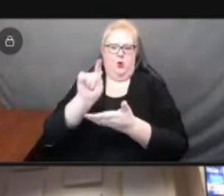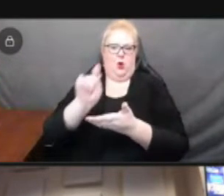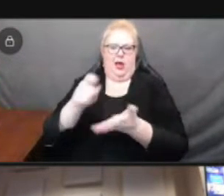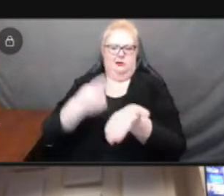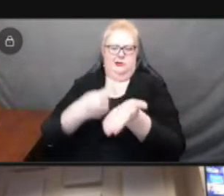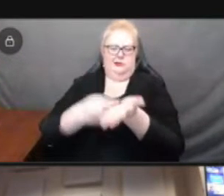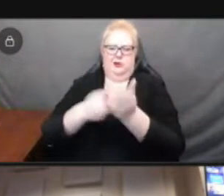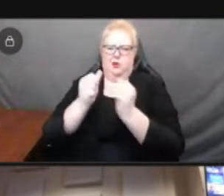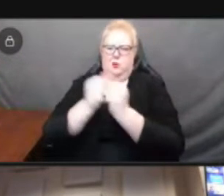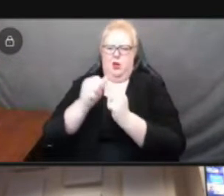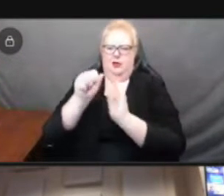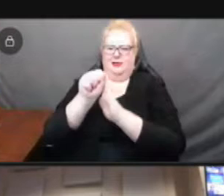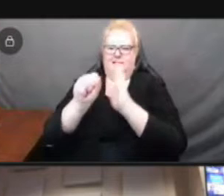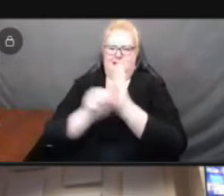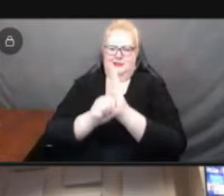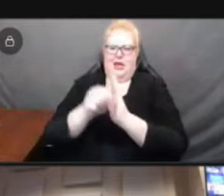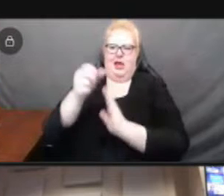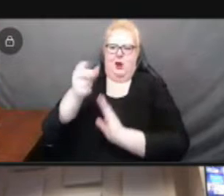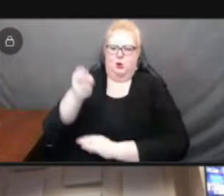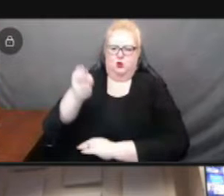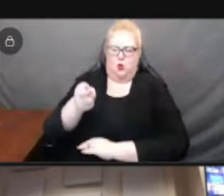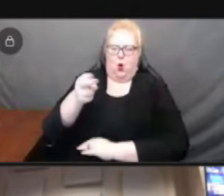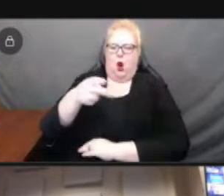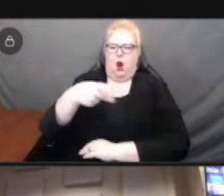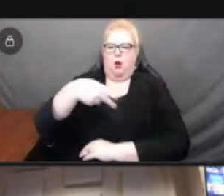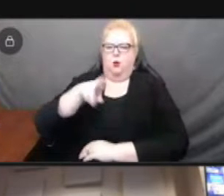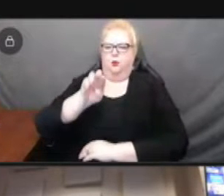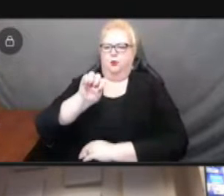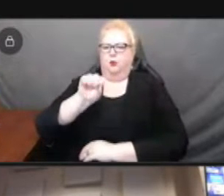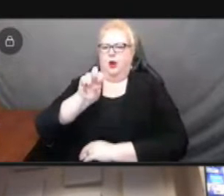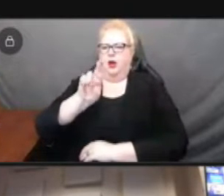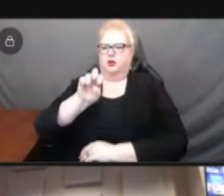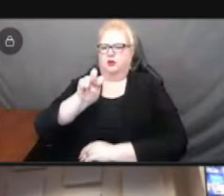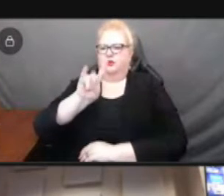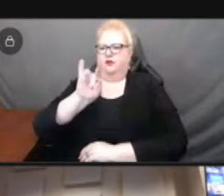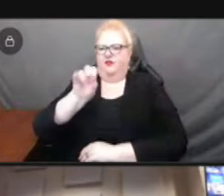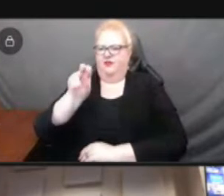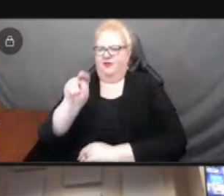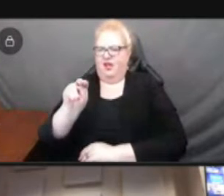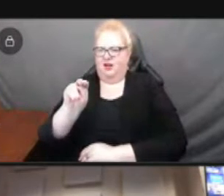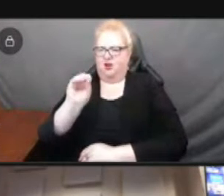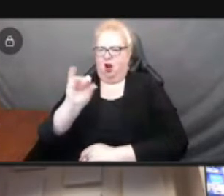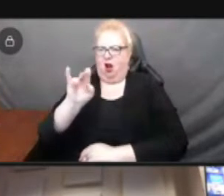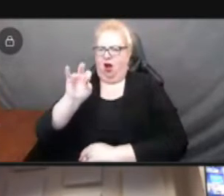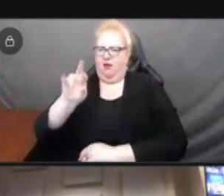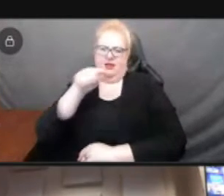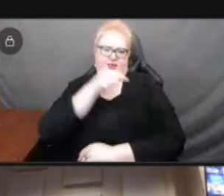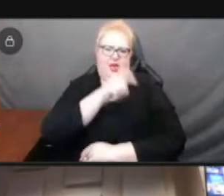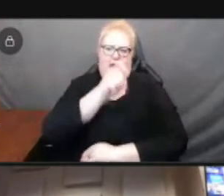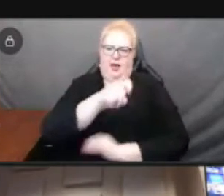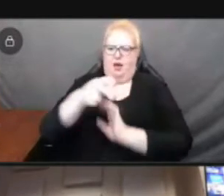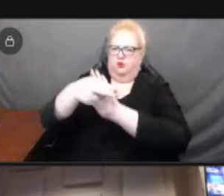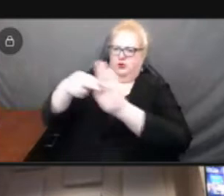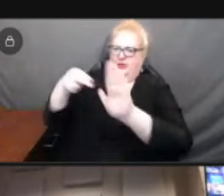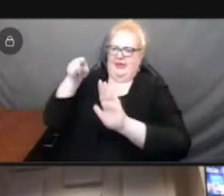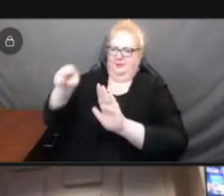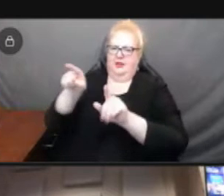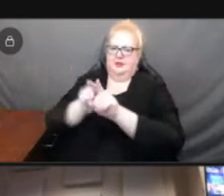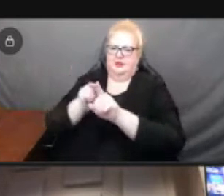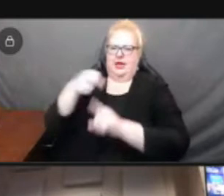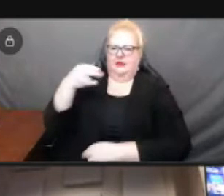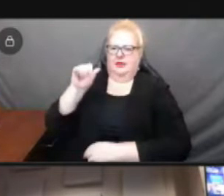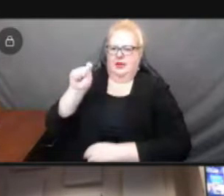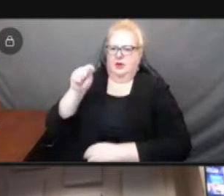the State Historic Preservation Officer would have to deem that structure to be historic. And we didn't. It's not in the historical